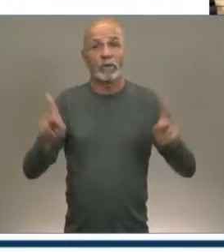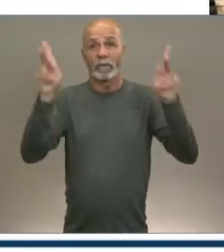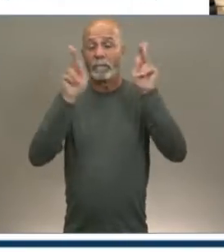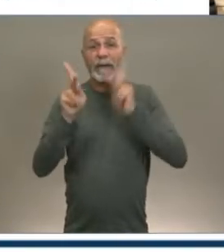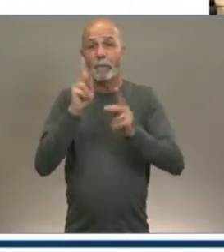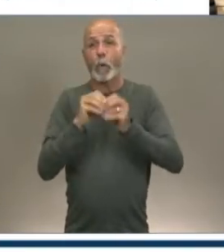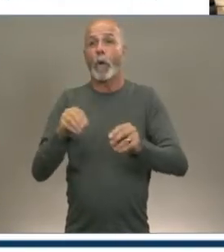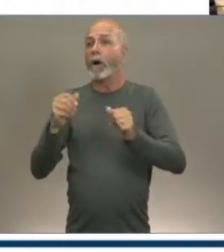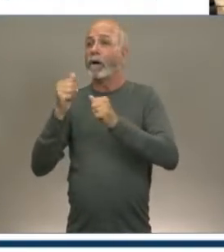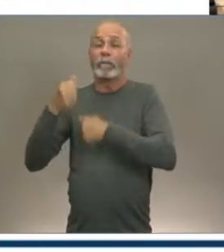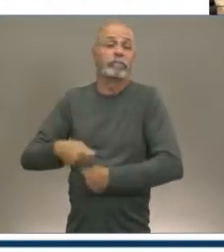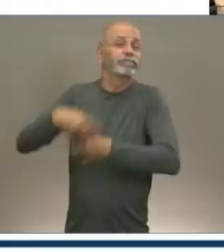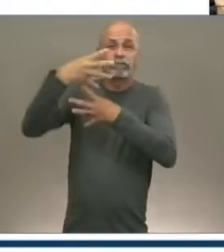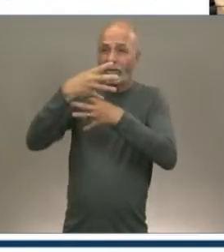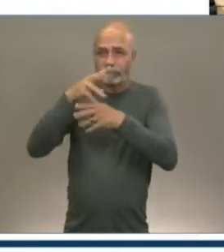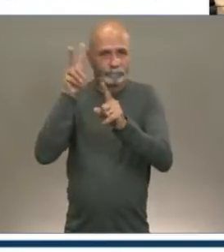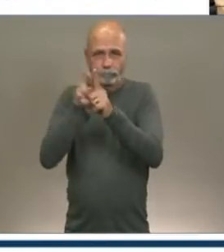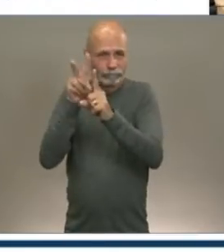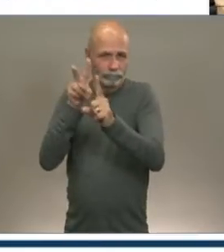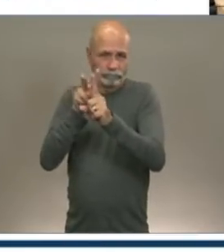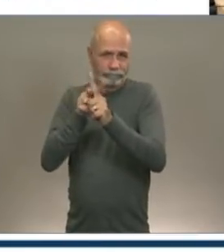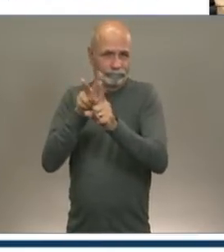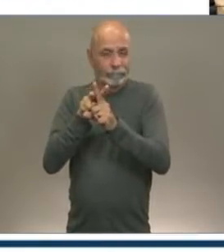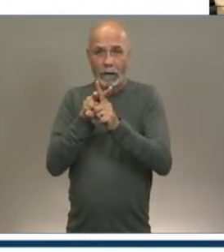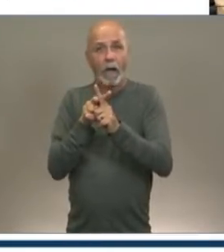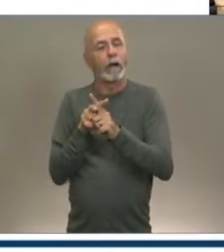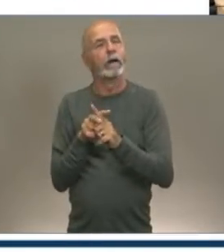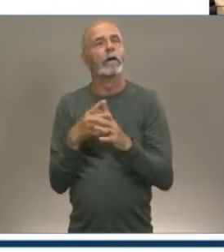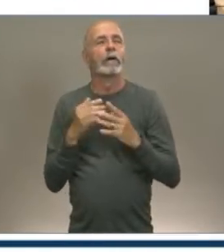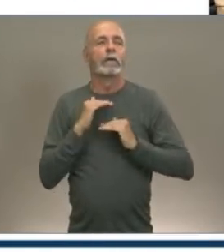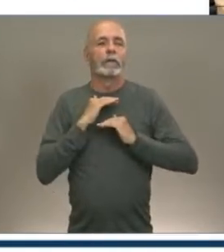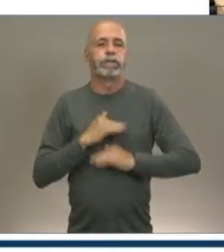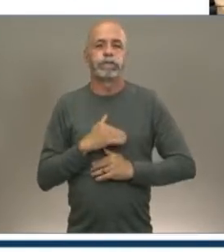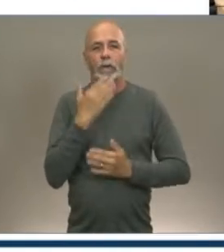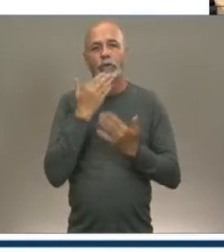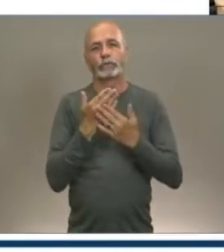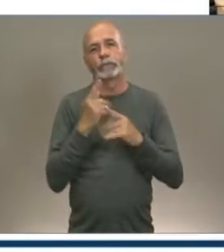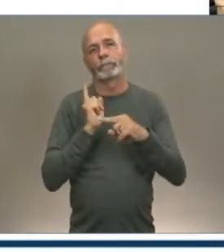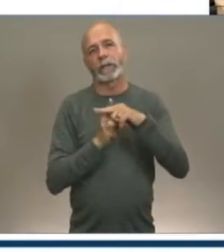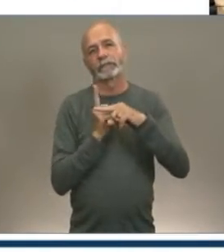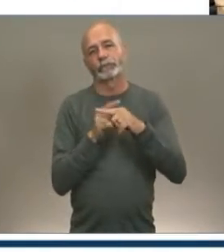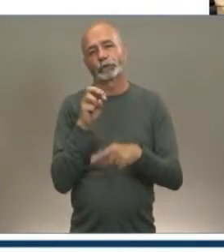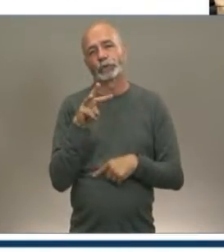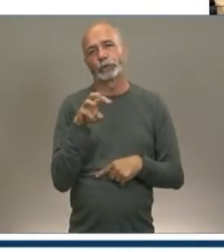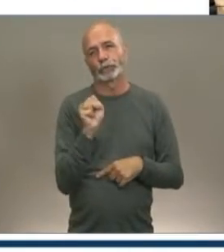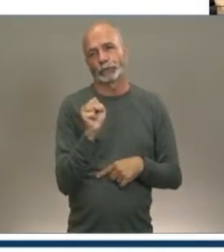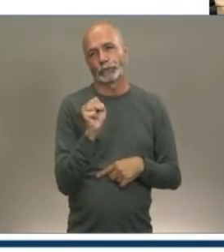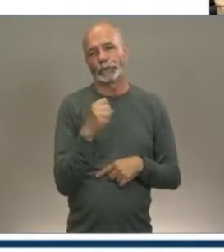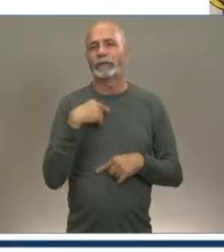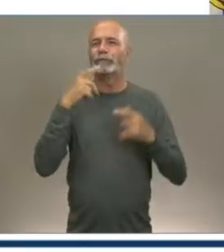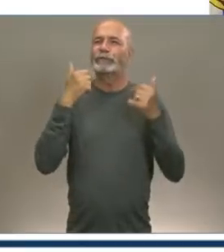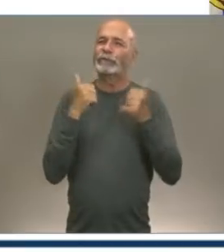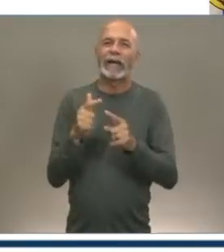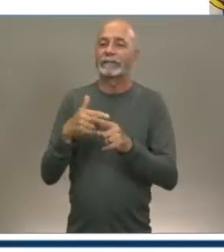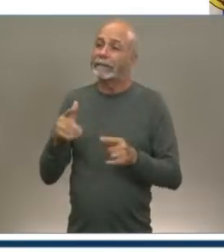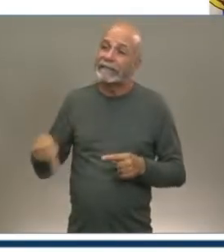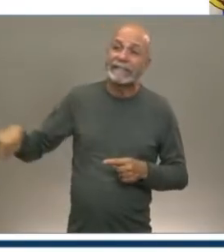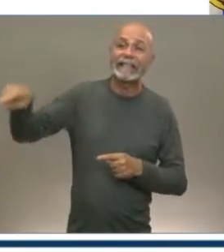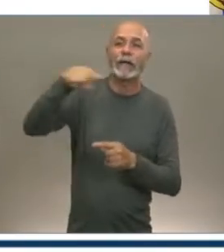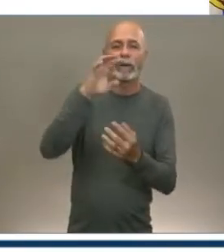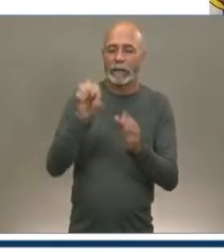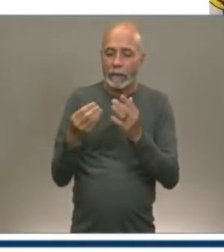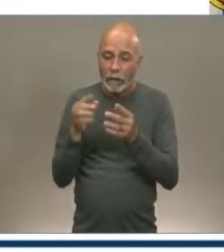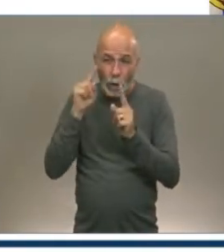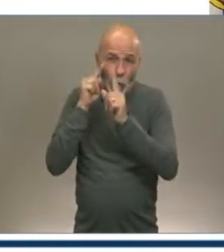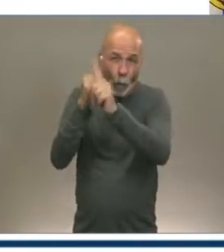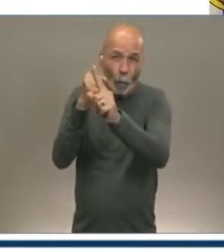also great news. It's good to see Nova Scotians and our province and our economy recovering again. Continue to support your